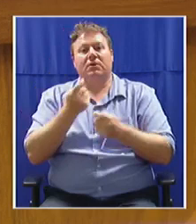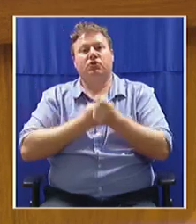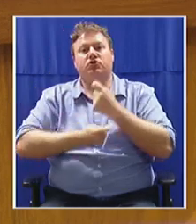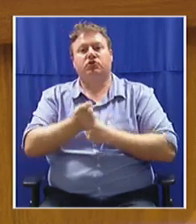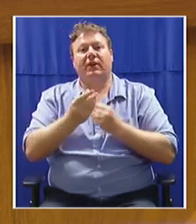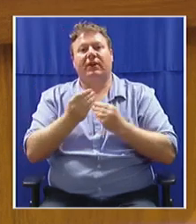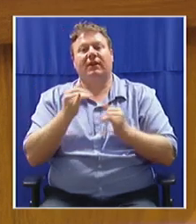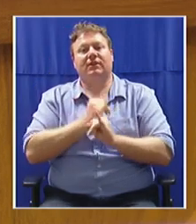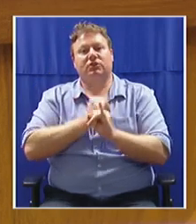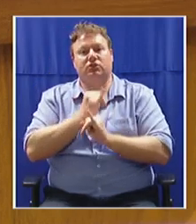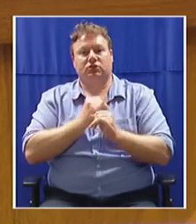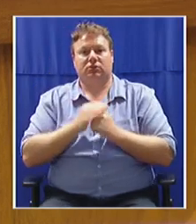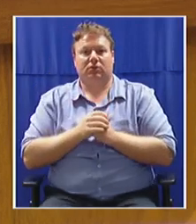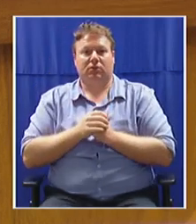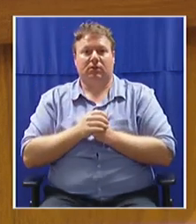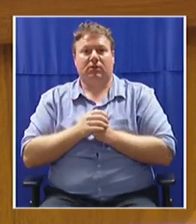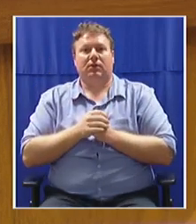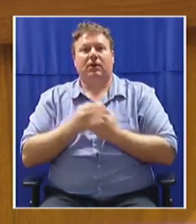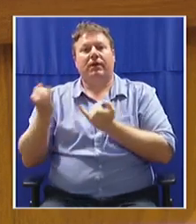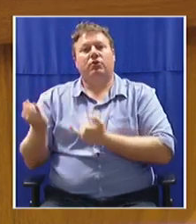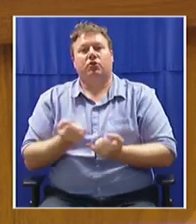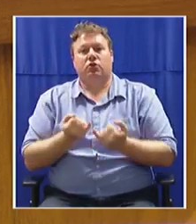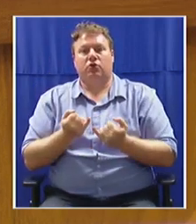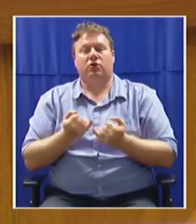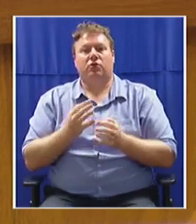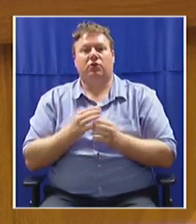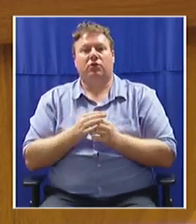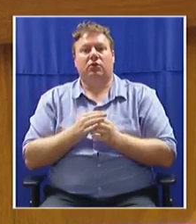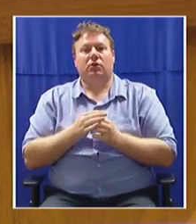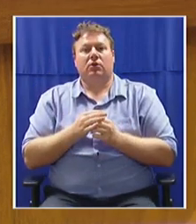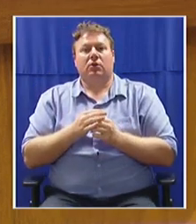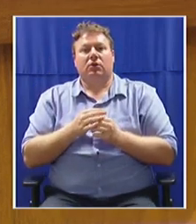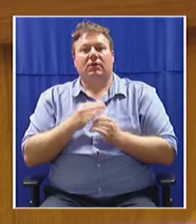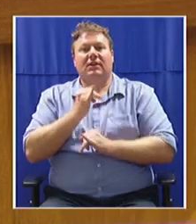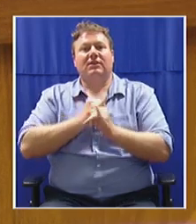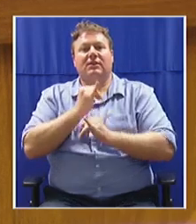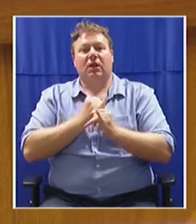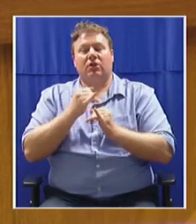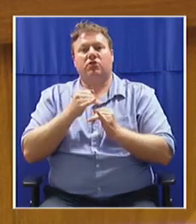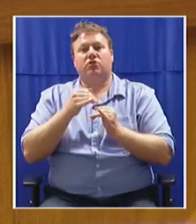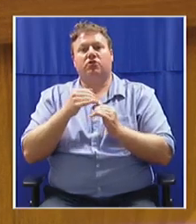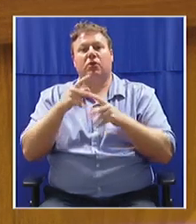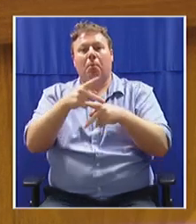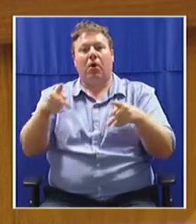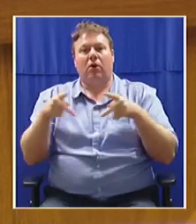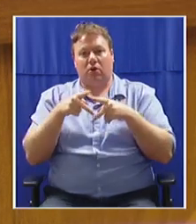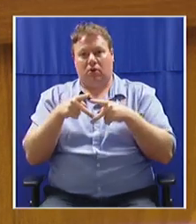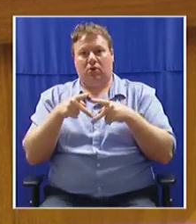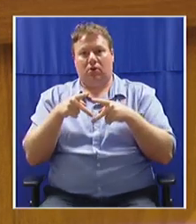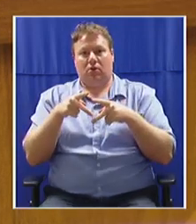introduced the Industrial Park Revitalization Program in order to facilitate broad-based economic